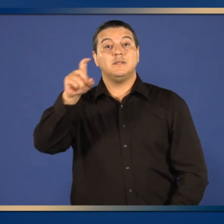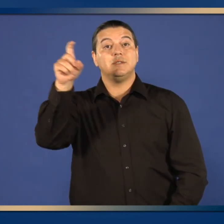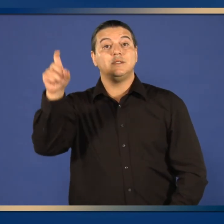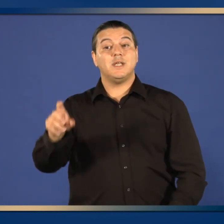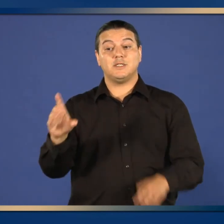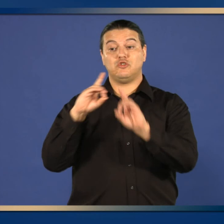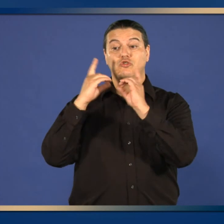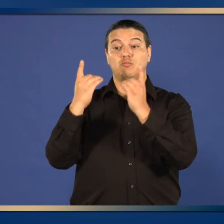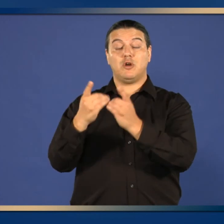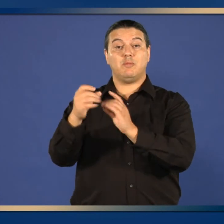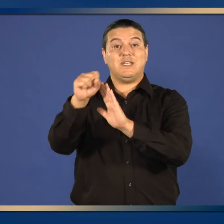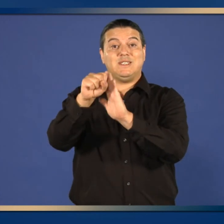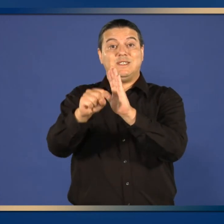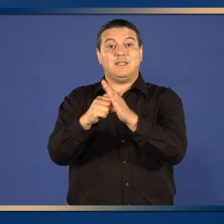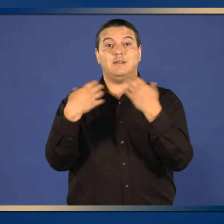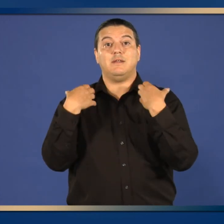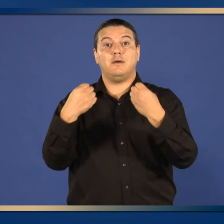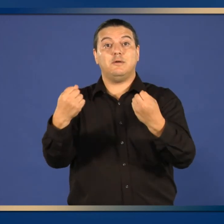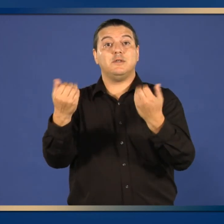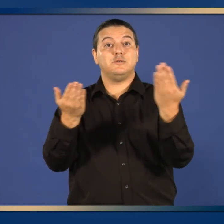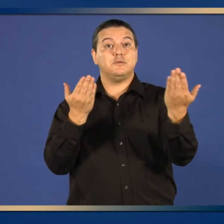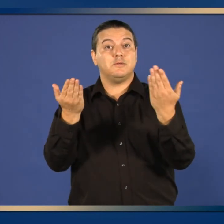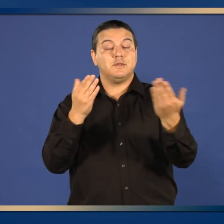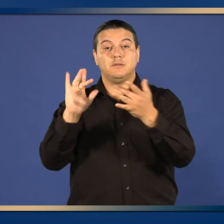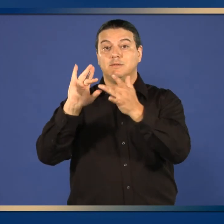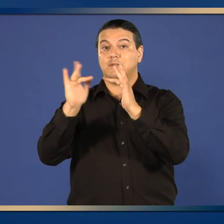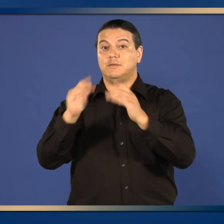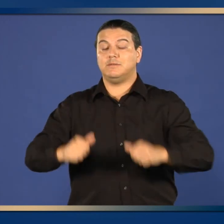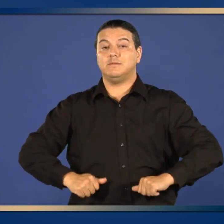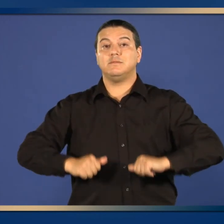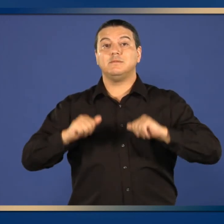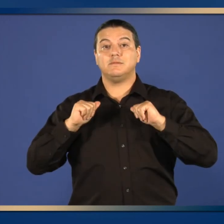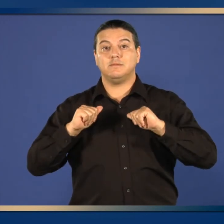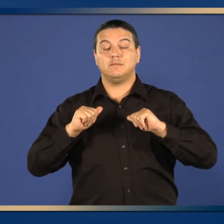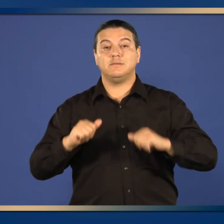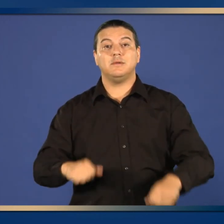Texas Department of State Health Services website,